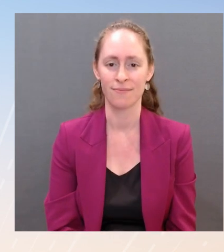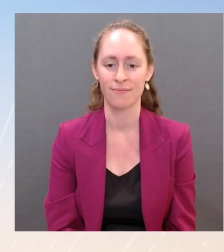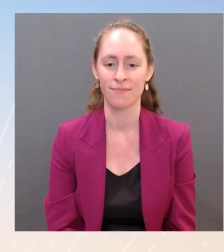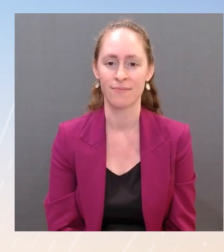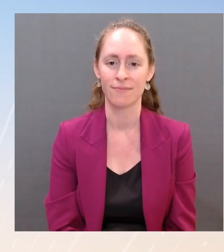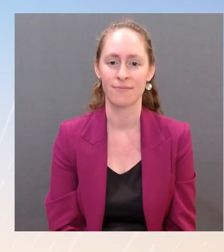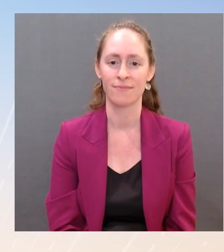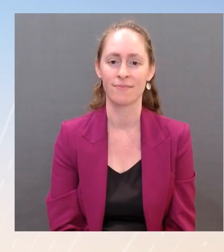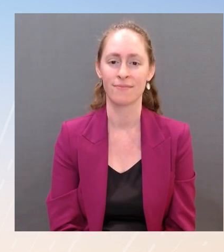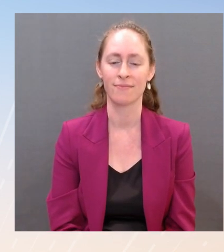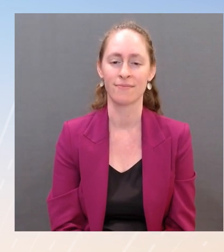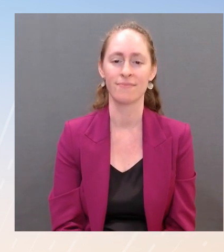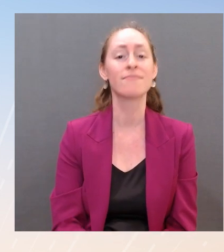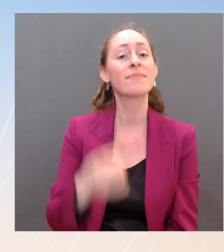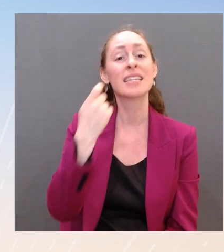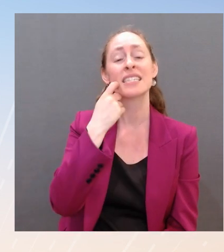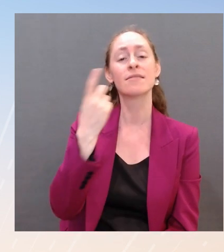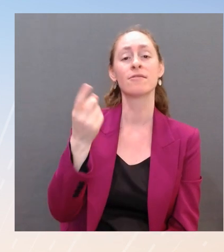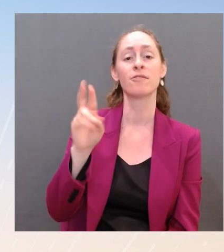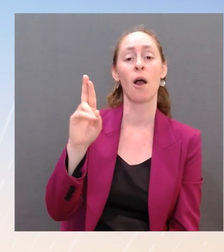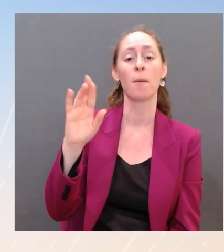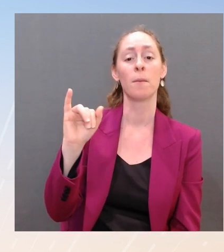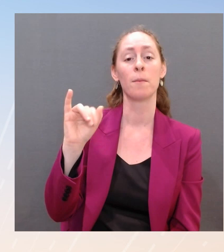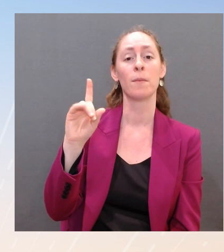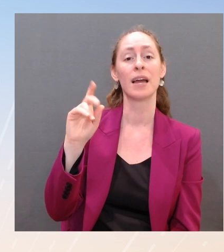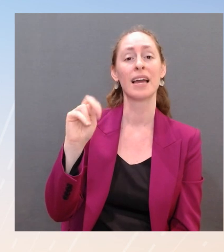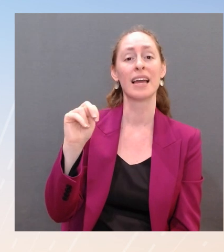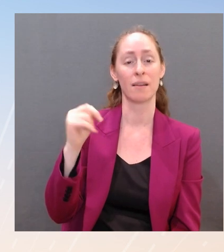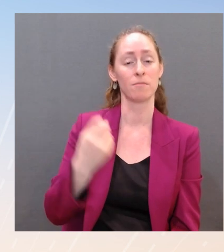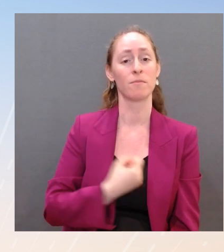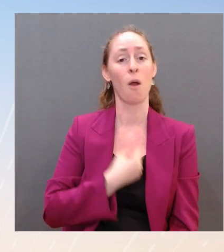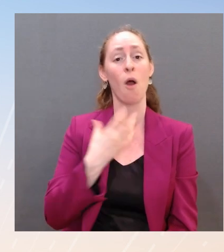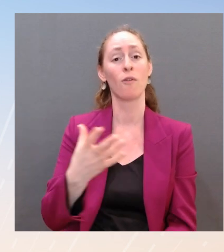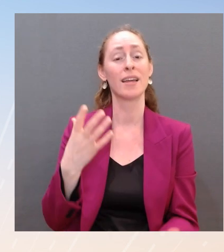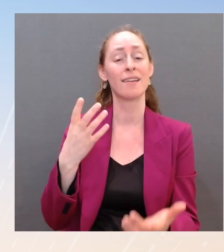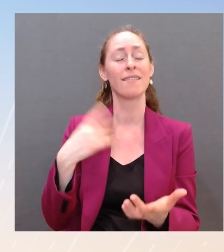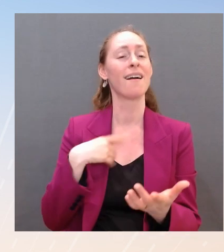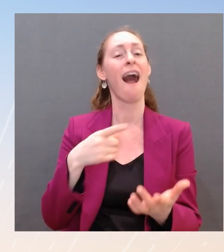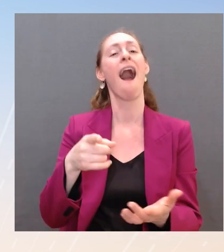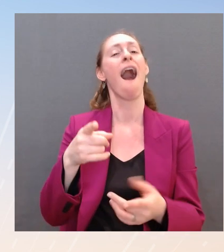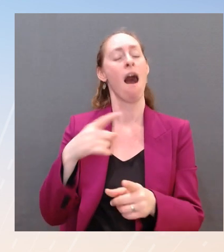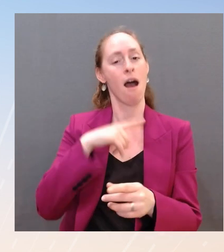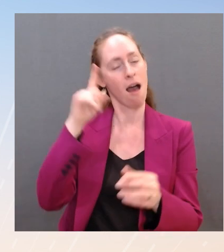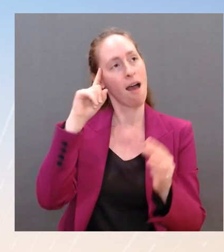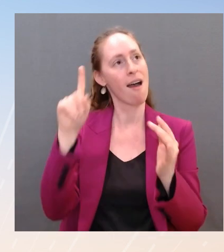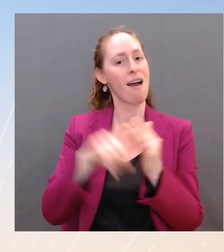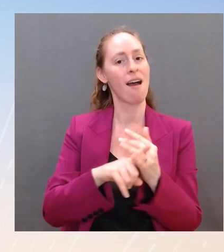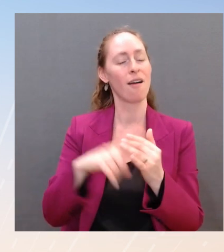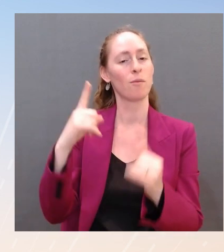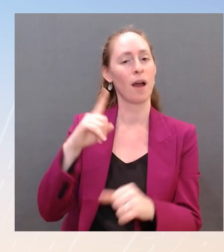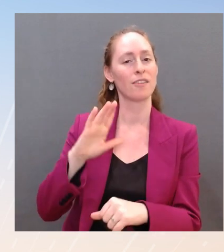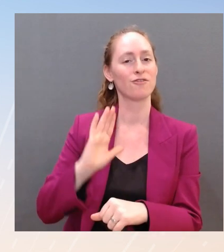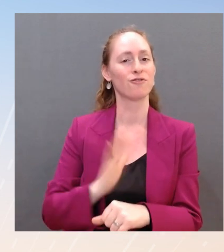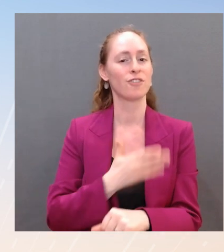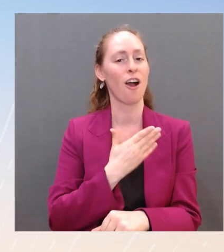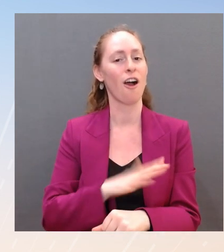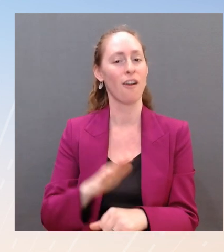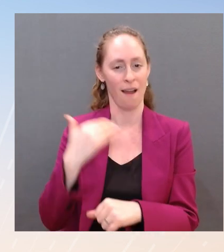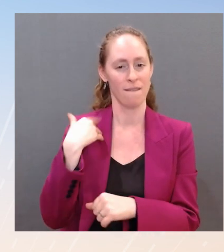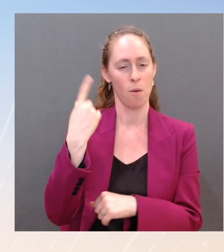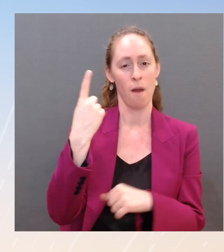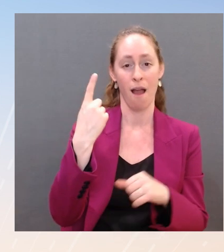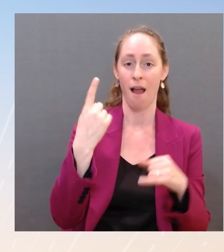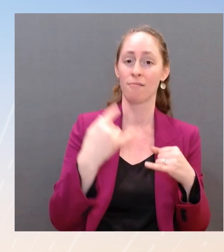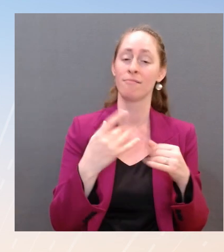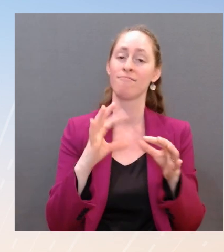was reminded of a song by one of my favorite bands called Blessings. And there's a line in it which says, "There are blessings all around